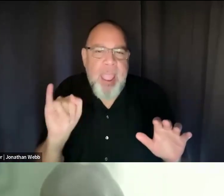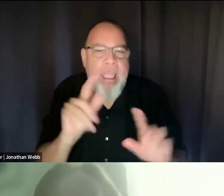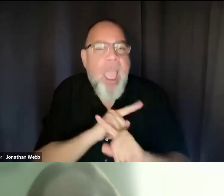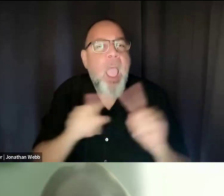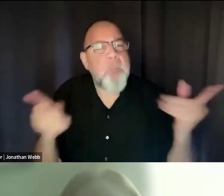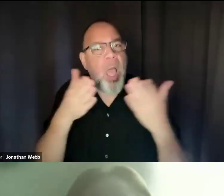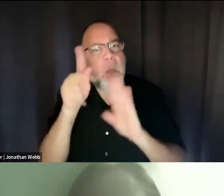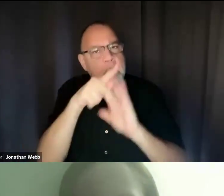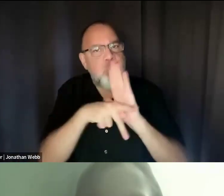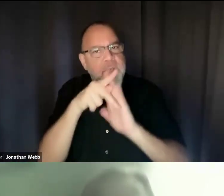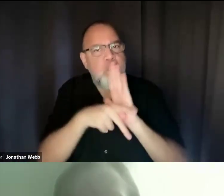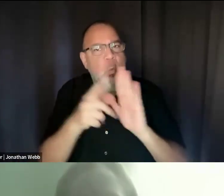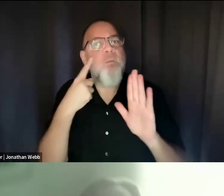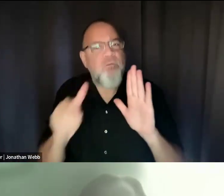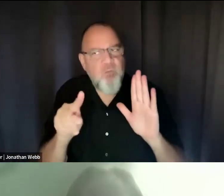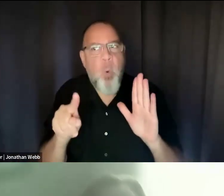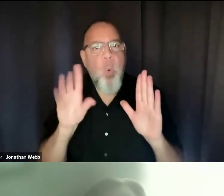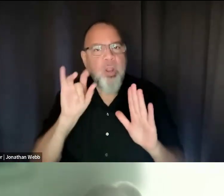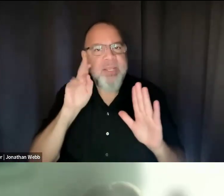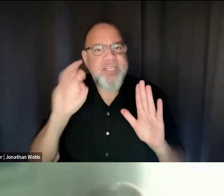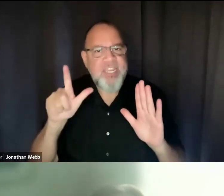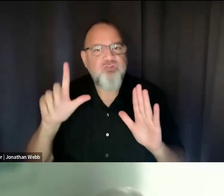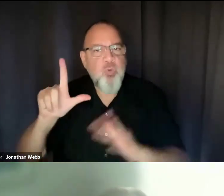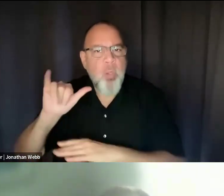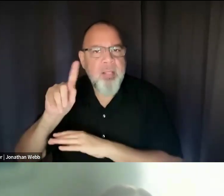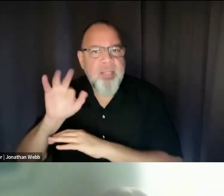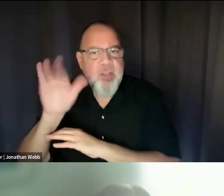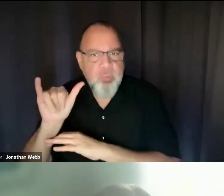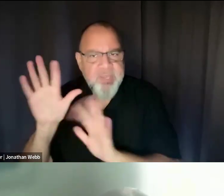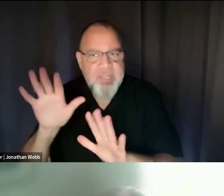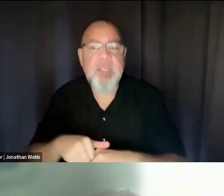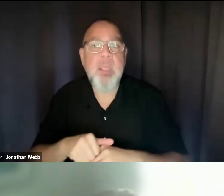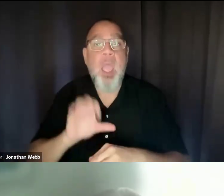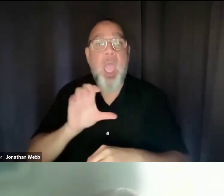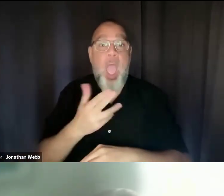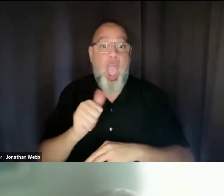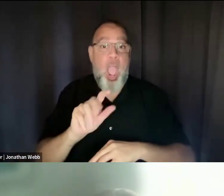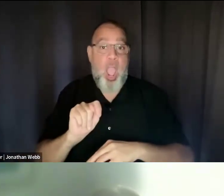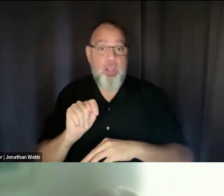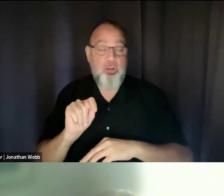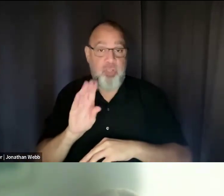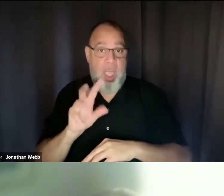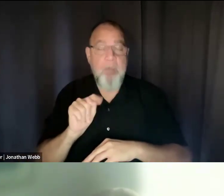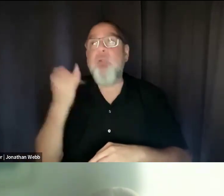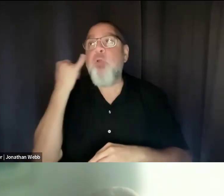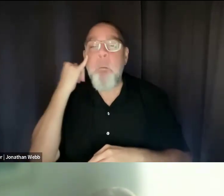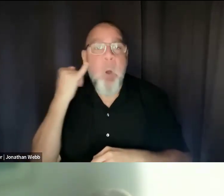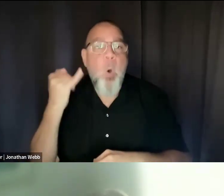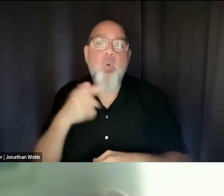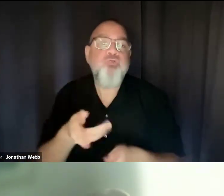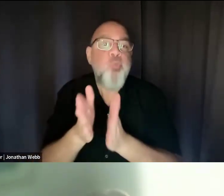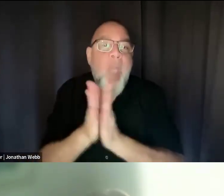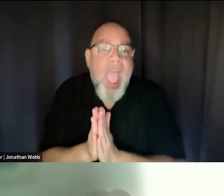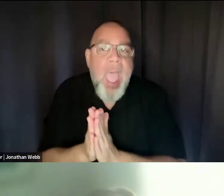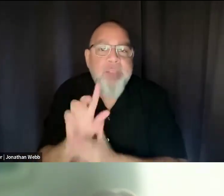and then a few things on AI as well. You know, a chatbot provides information. Let's say you ask a prompt a question,